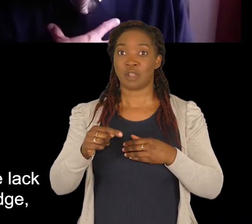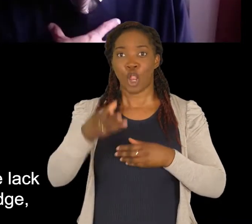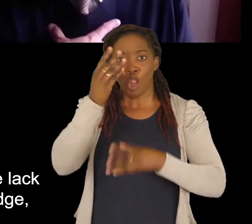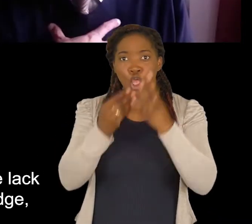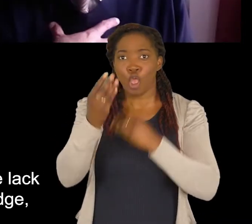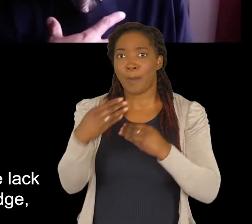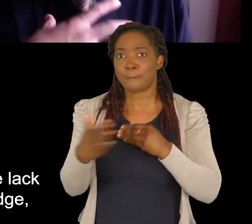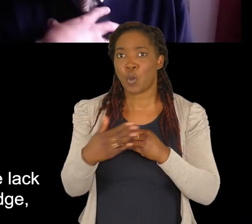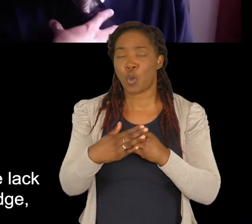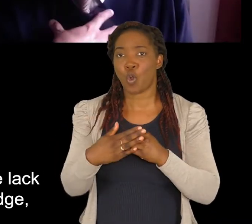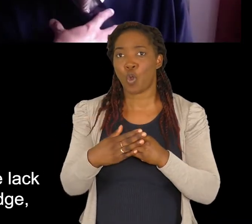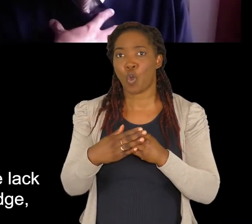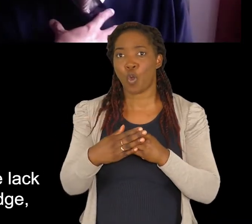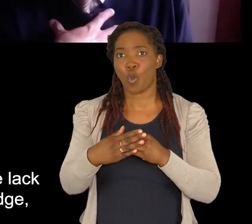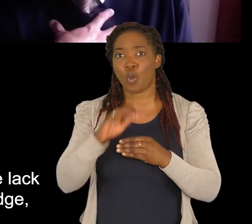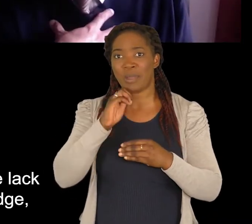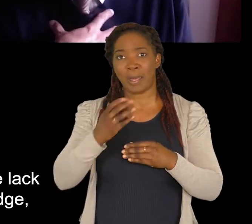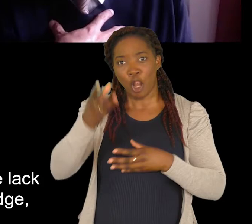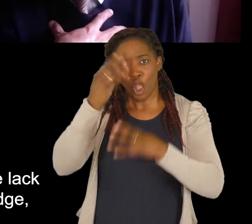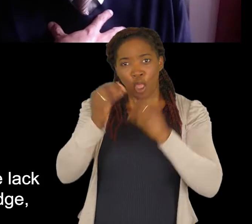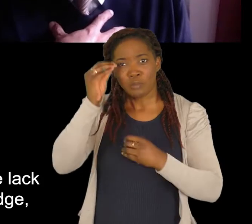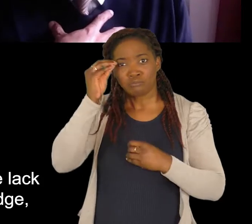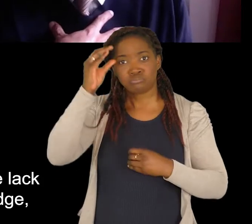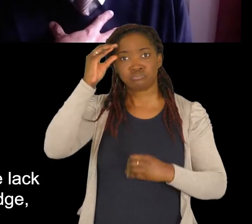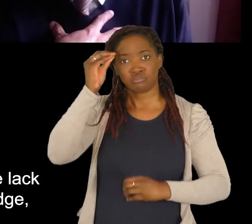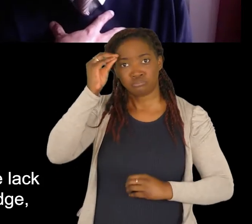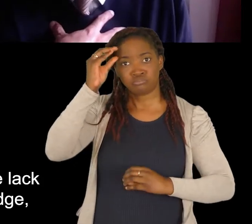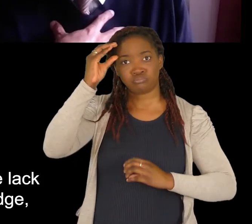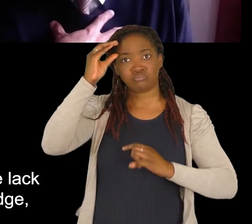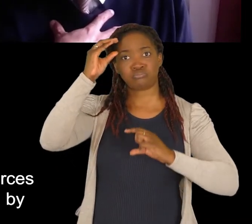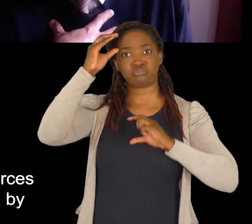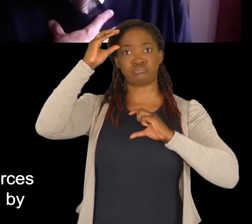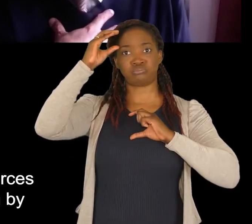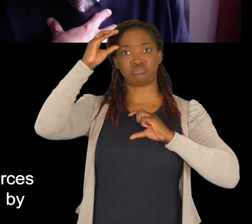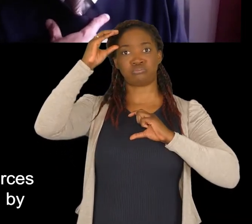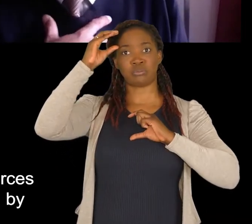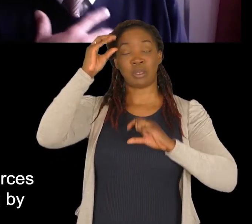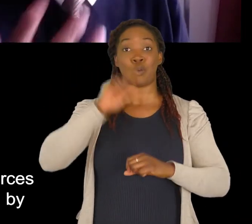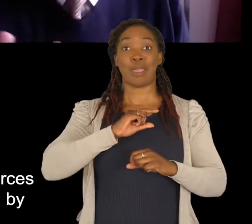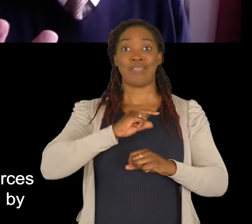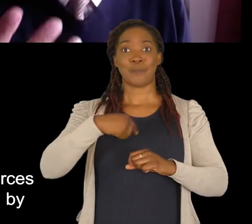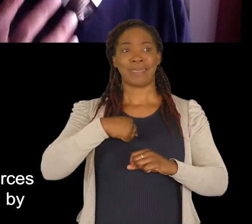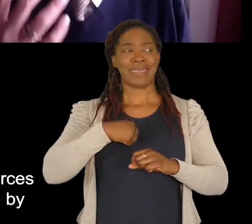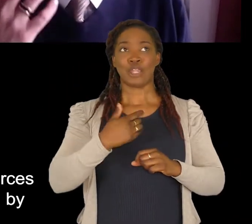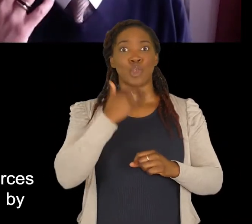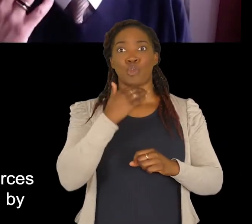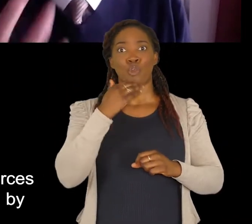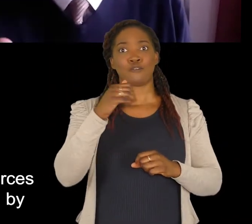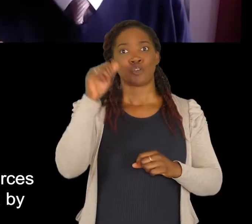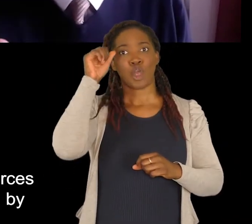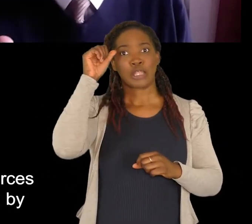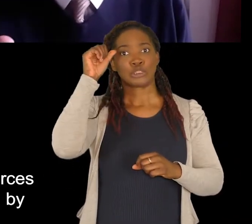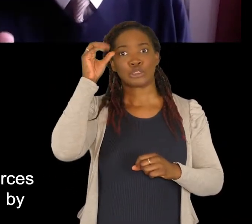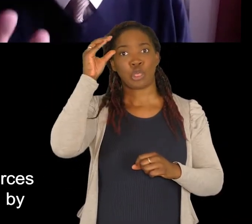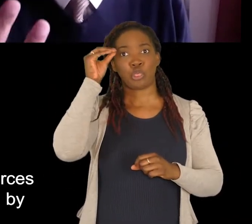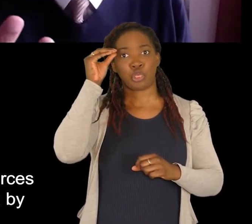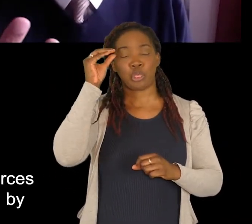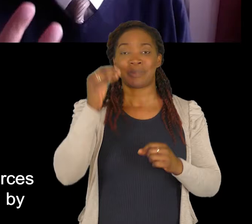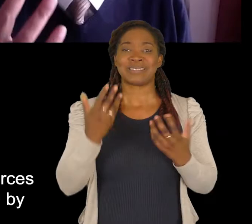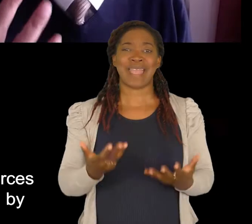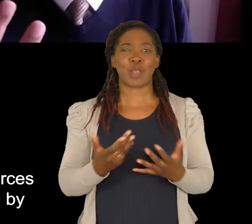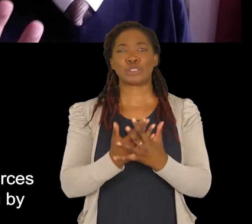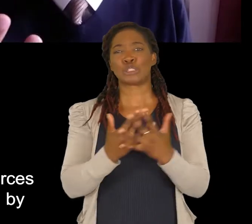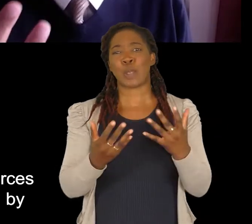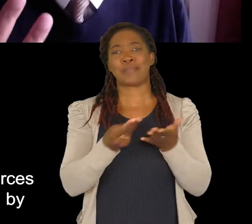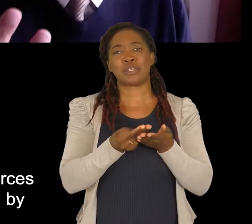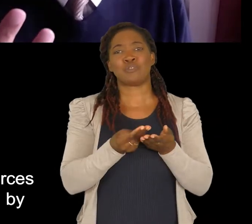about me and what gave me the lack of confidence, it was not having the knowledge, okay? So nowadays, there's so many resources